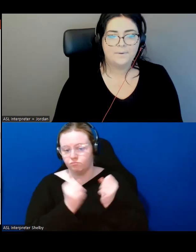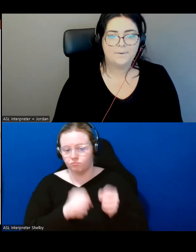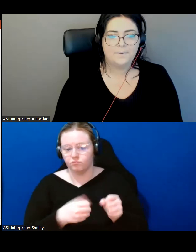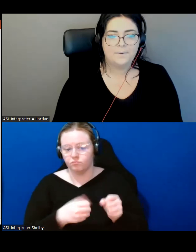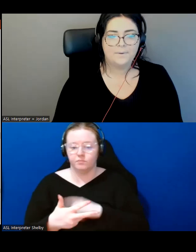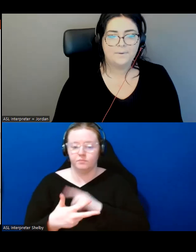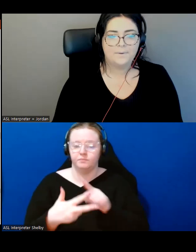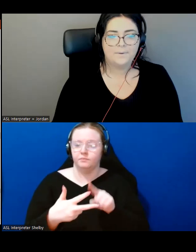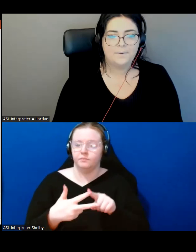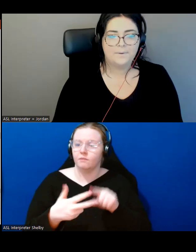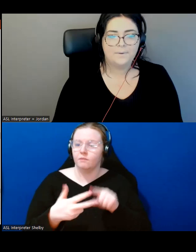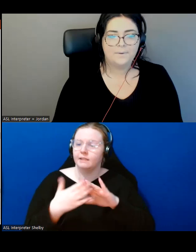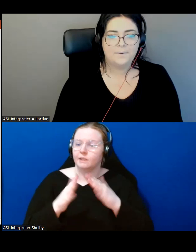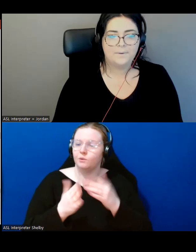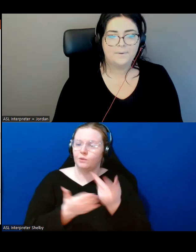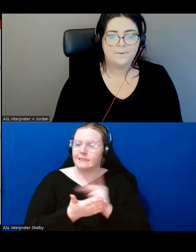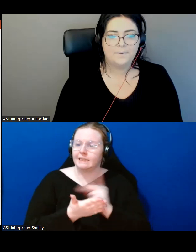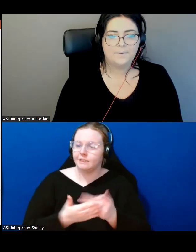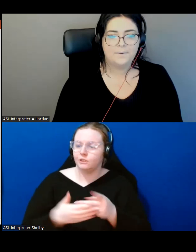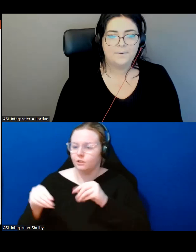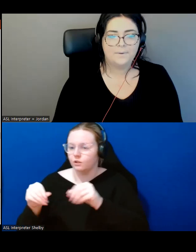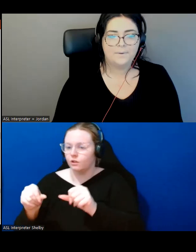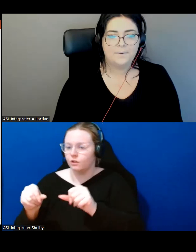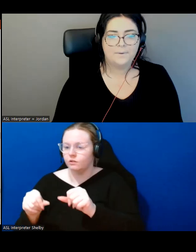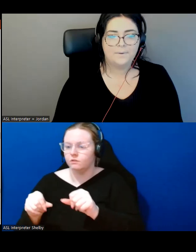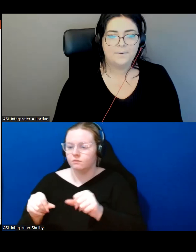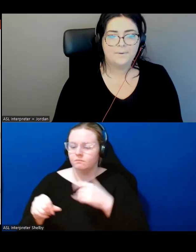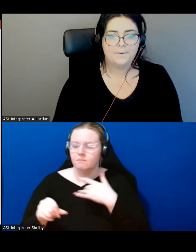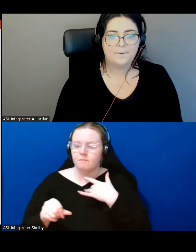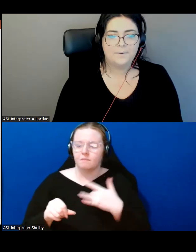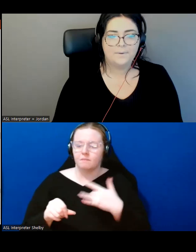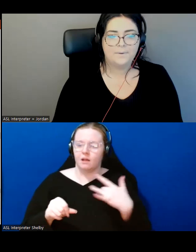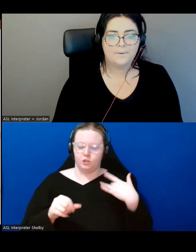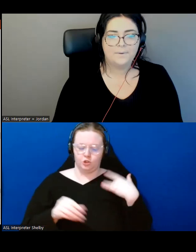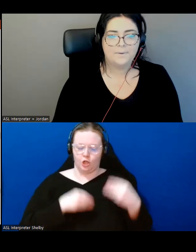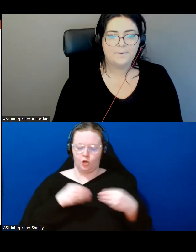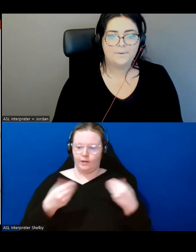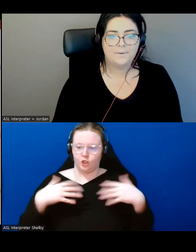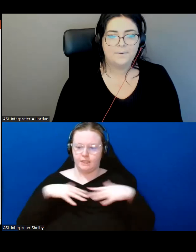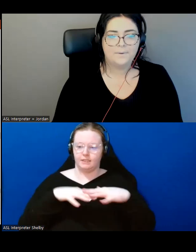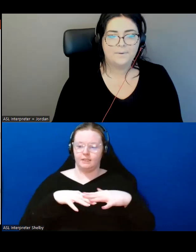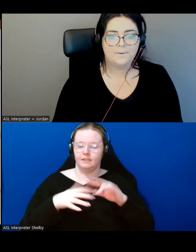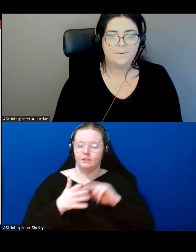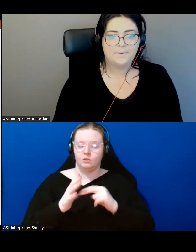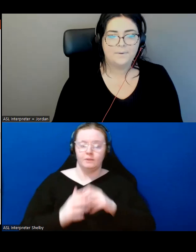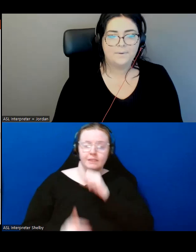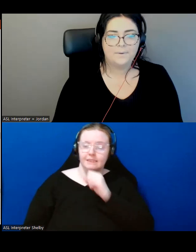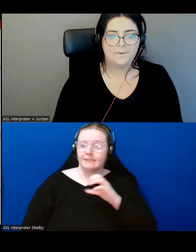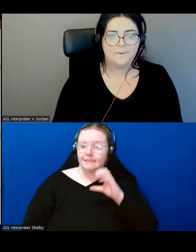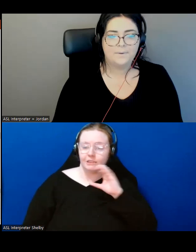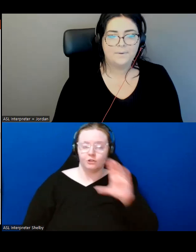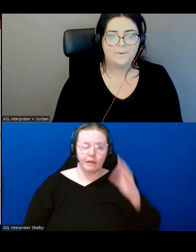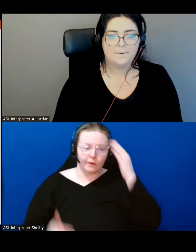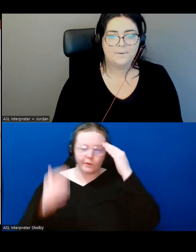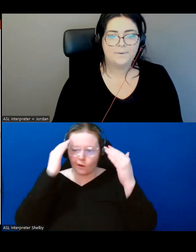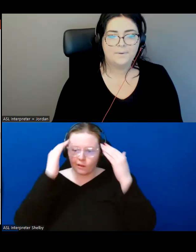kitchens and community gardens generally are intergenerational, where seniors can bring their lived experience and their knowledge of